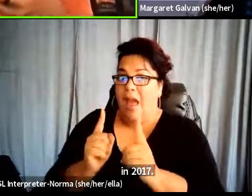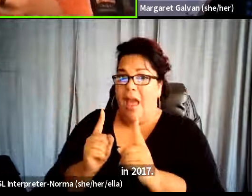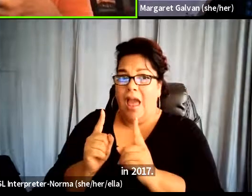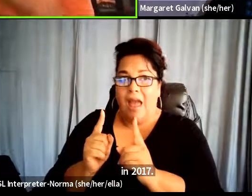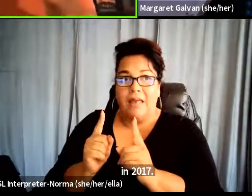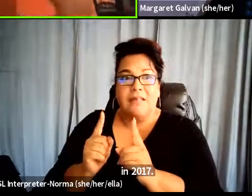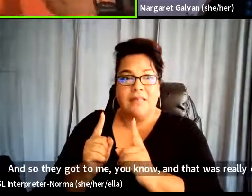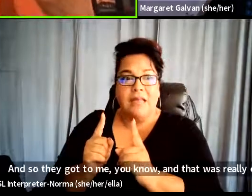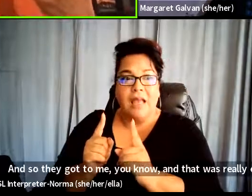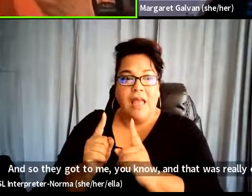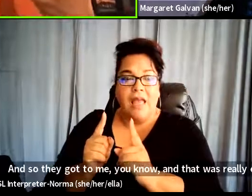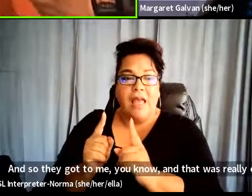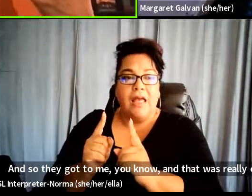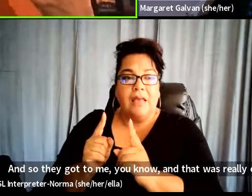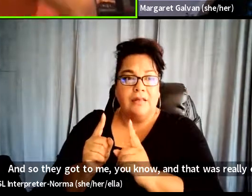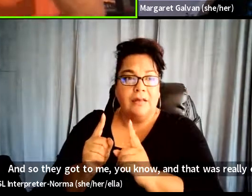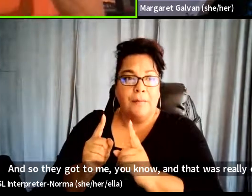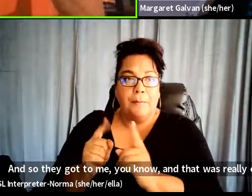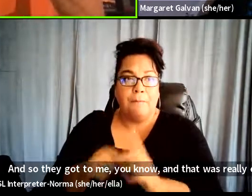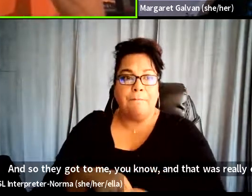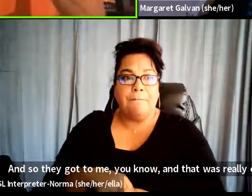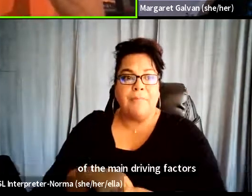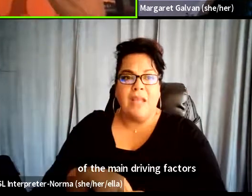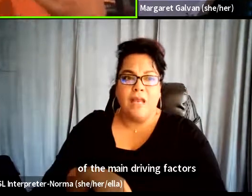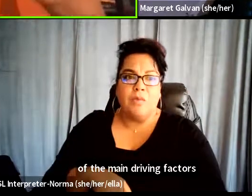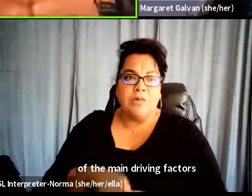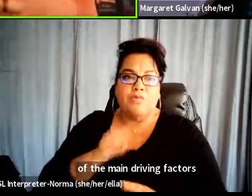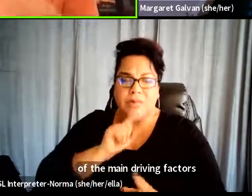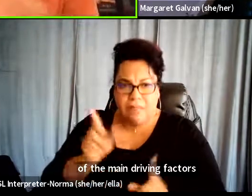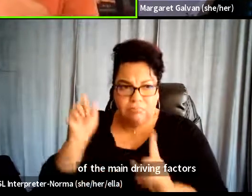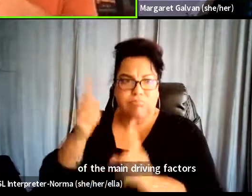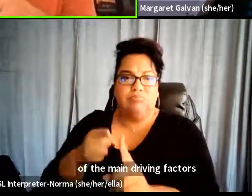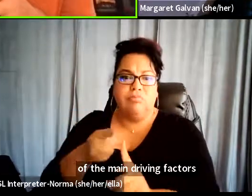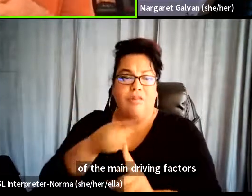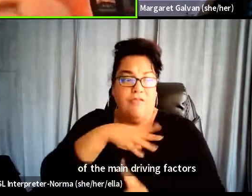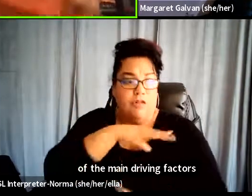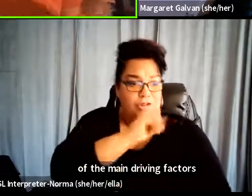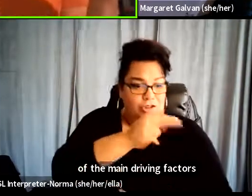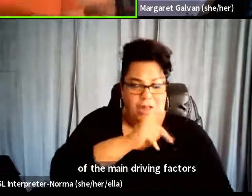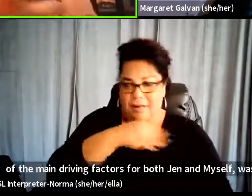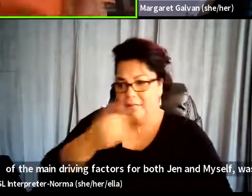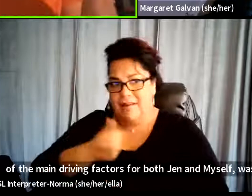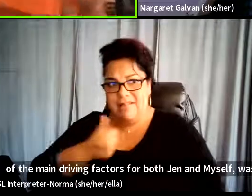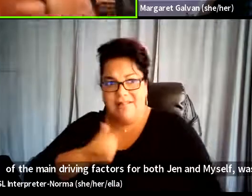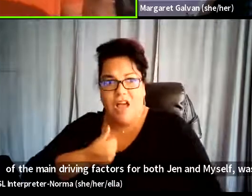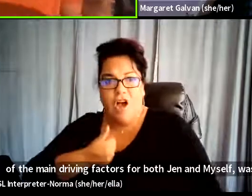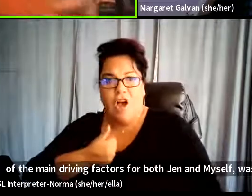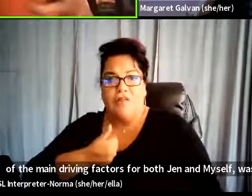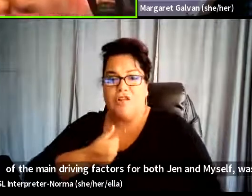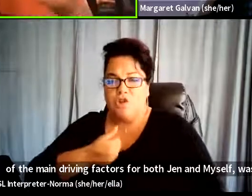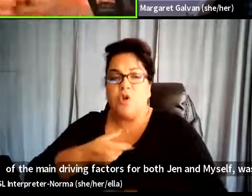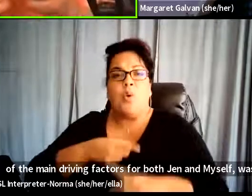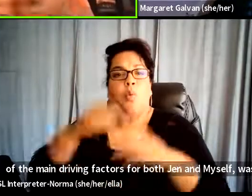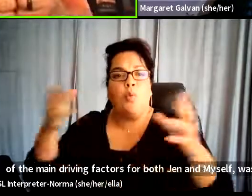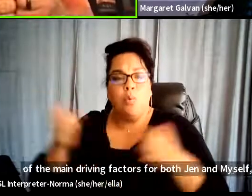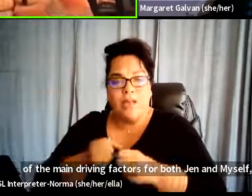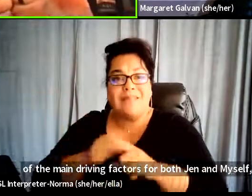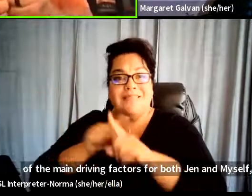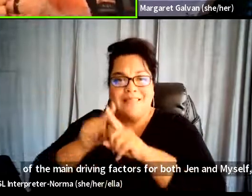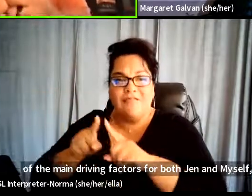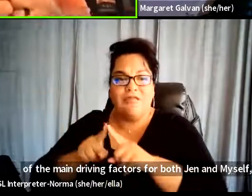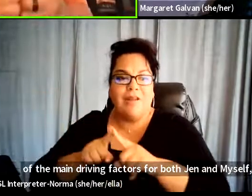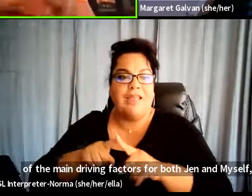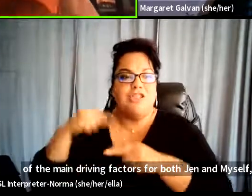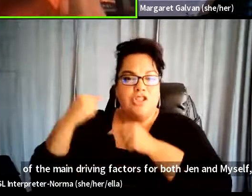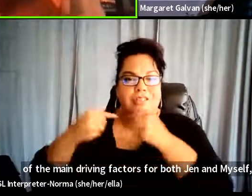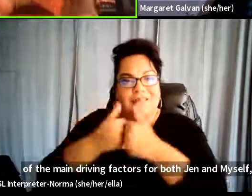the, the main driving, uh, factors for both Jen and myself was to, to put, as you said, kind of generations in contact